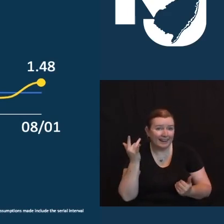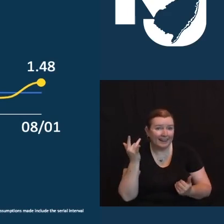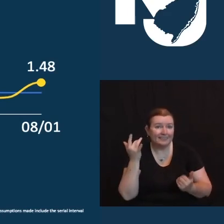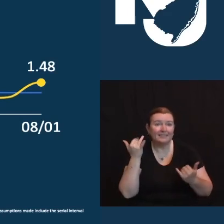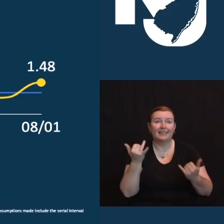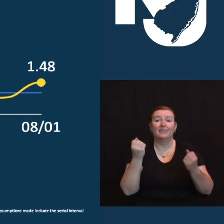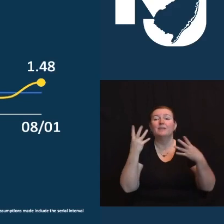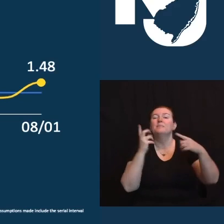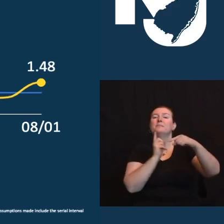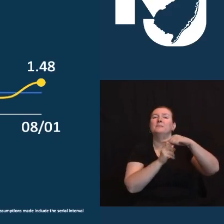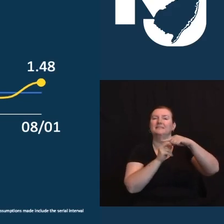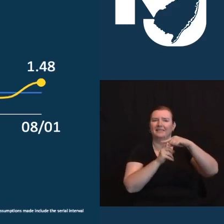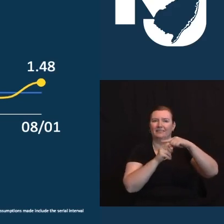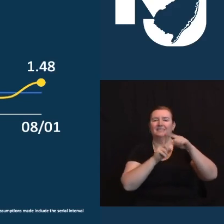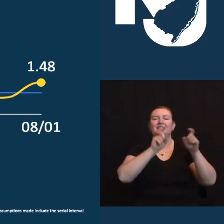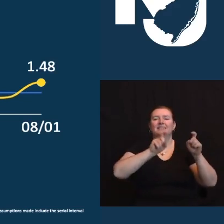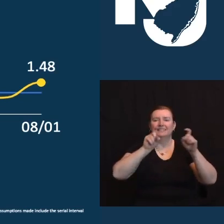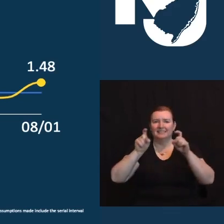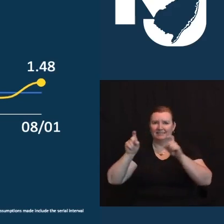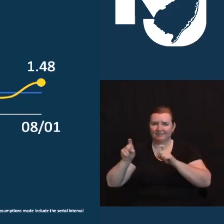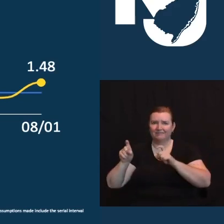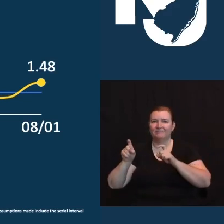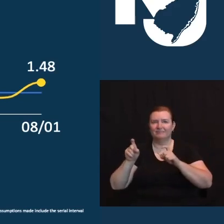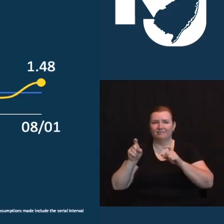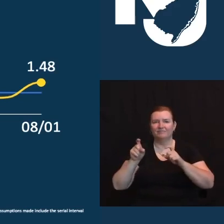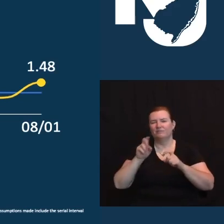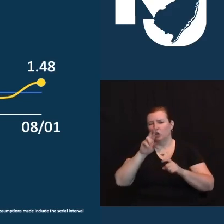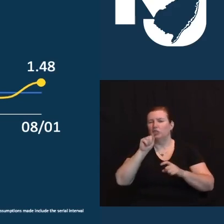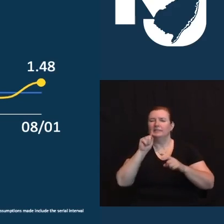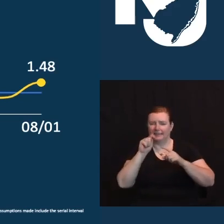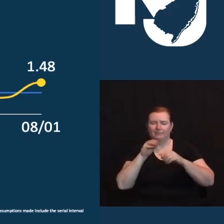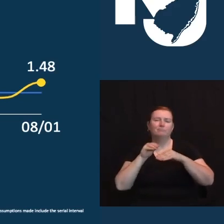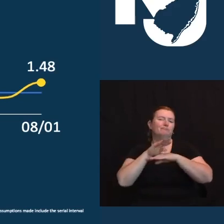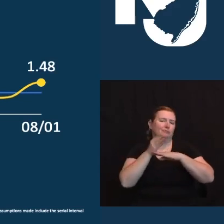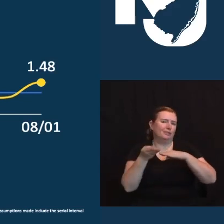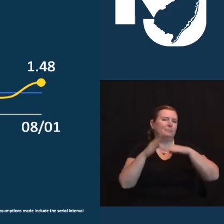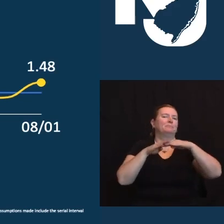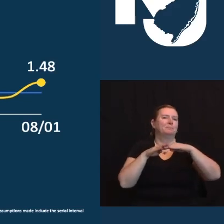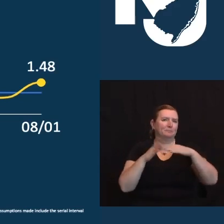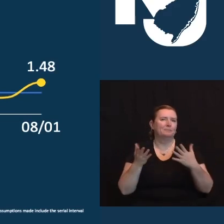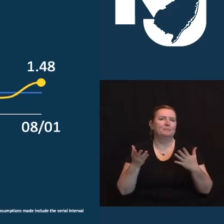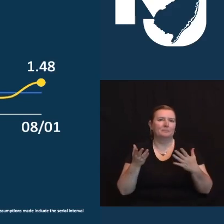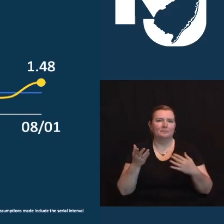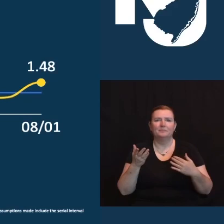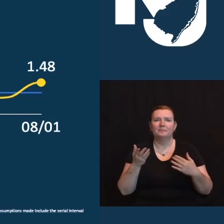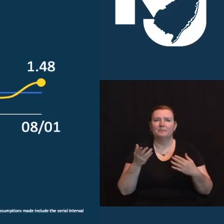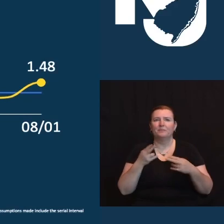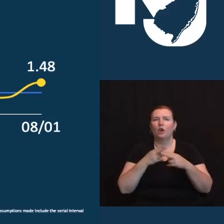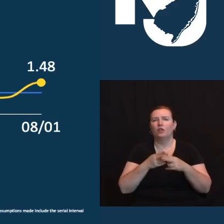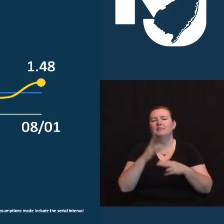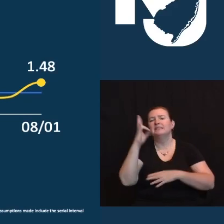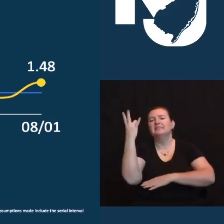test results which we have been receiving. Remember, this is a 7-day rolling average, Judy, and a trailing